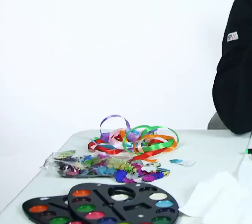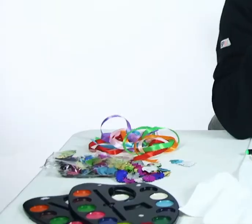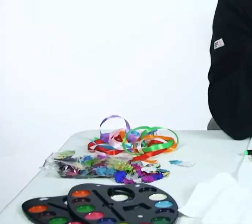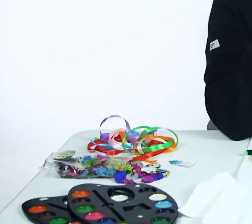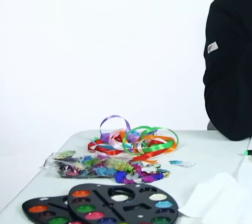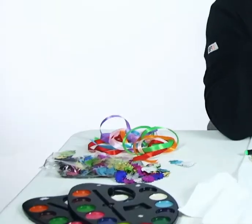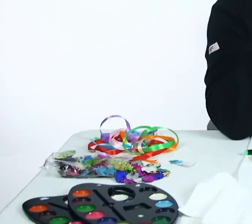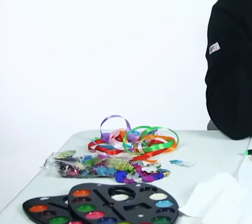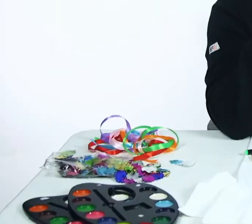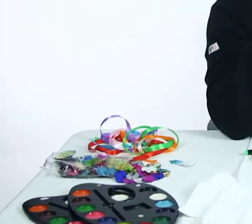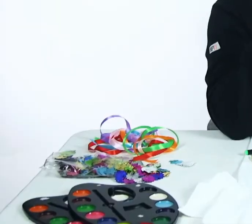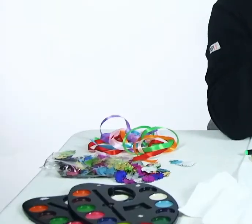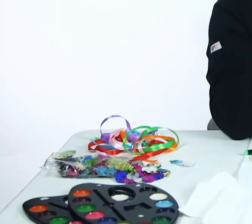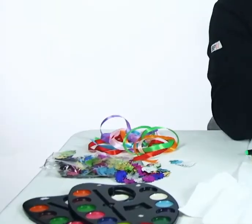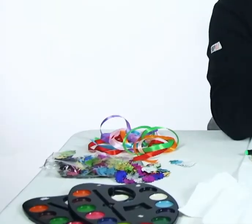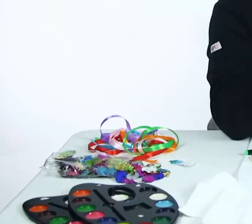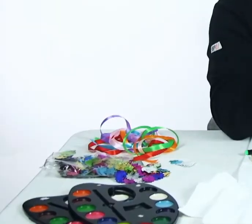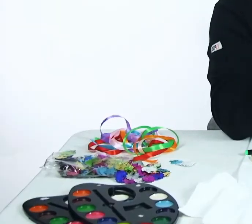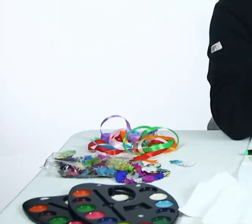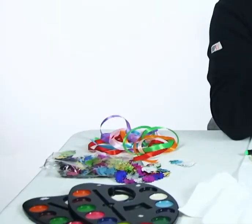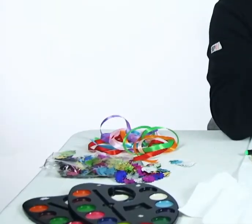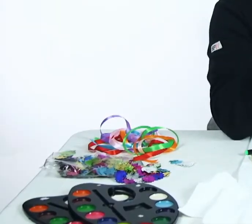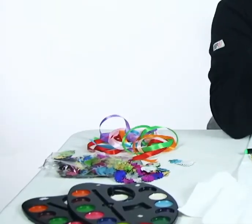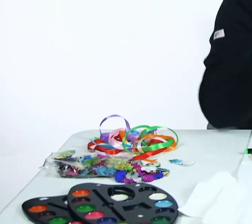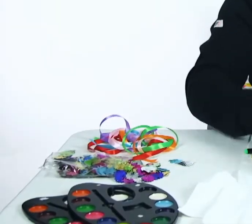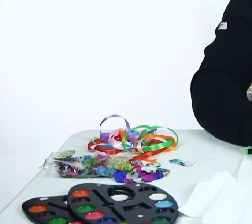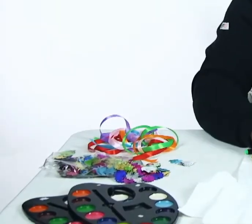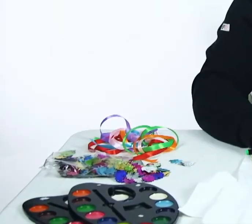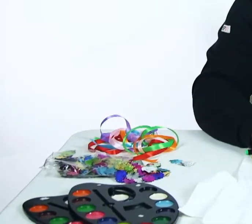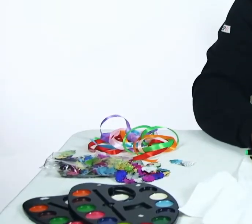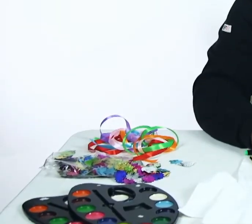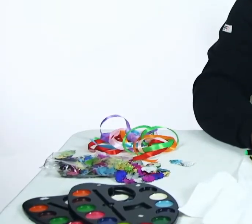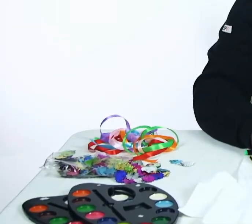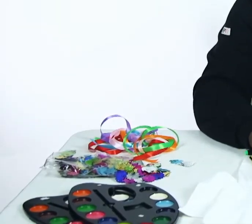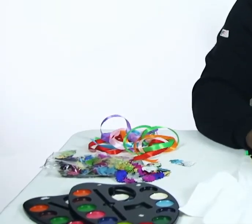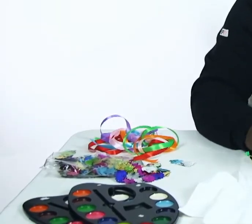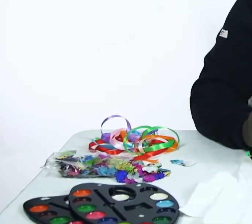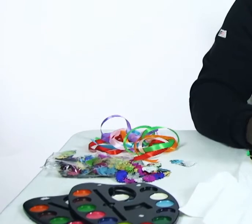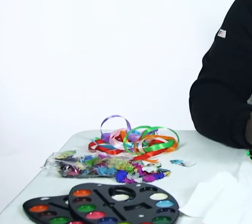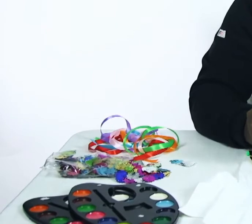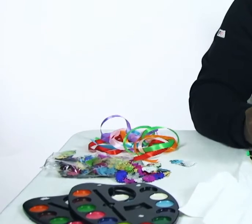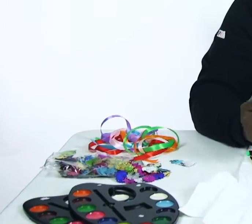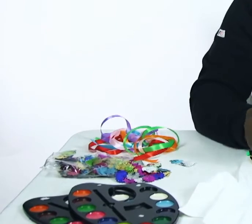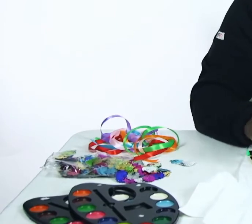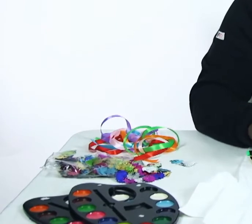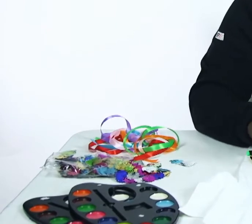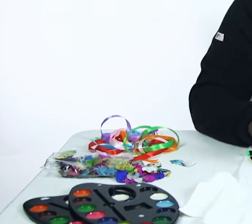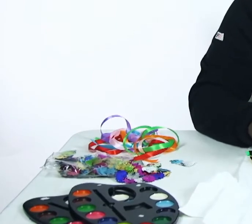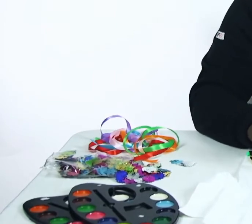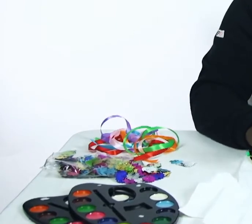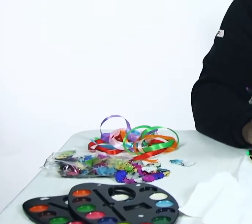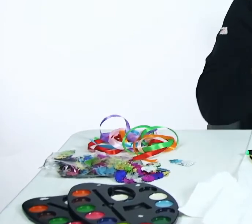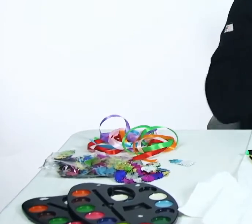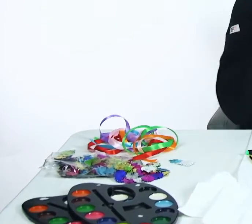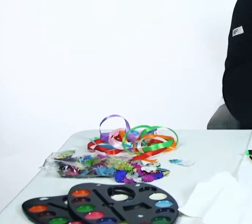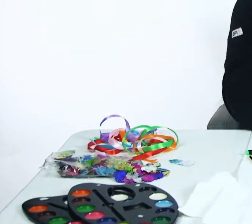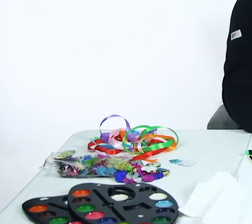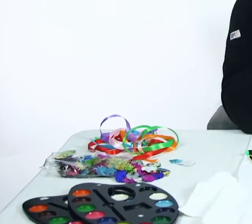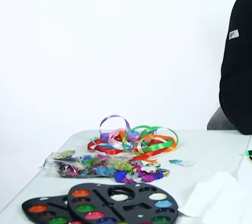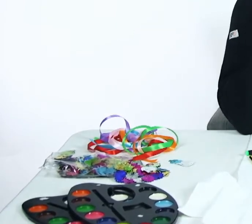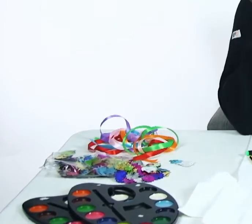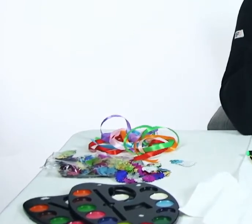Actually, a good thing you can do to get your t-shirt to have a more flat and sturdy surface is to get